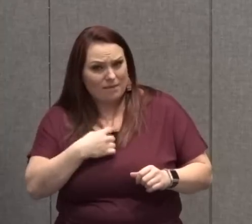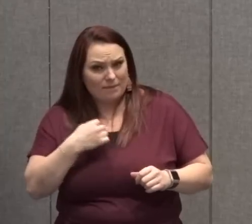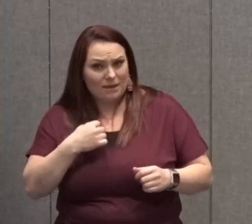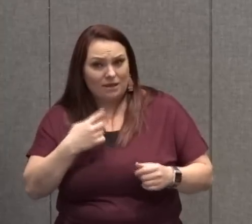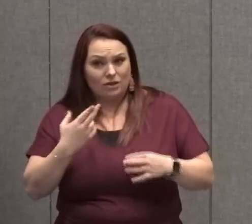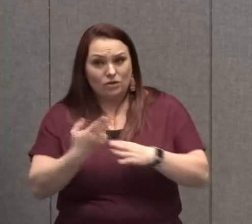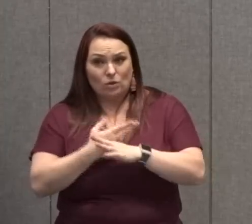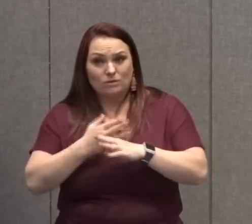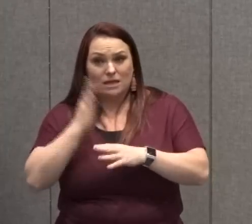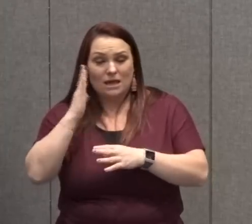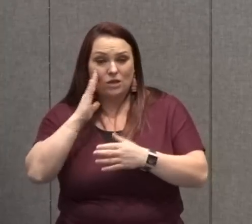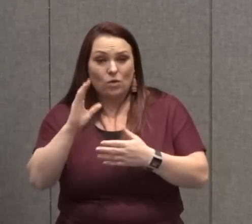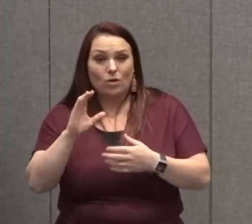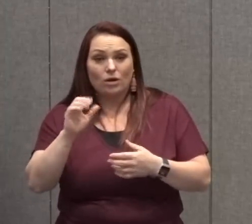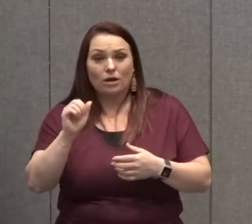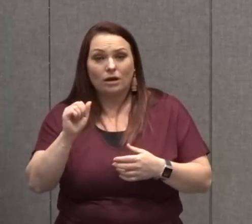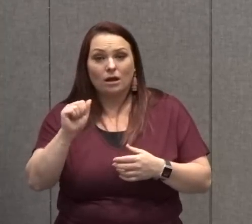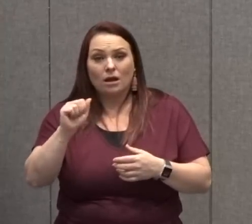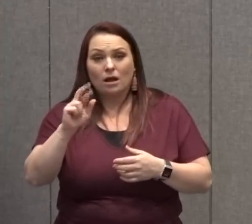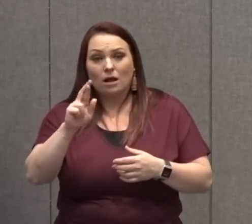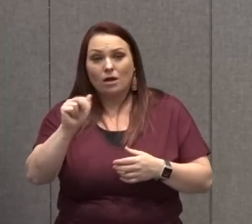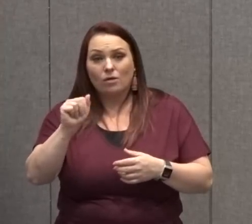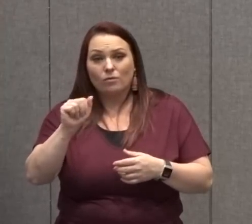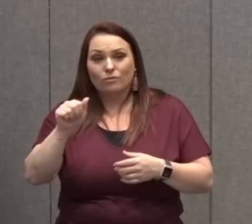using your array magic